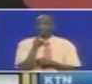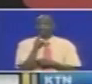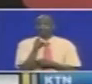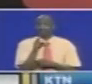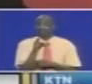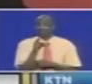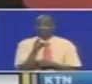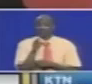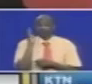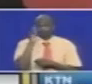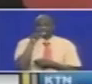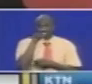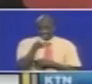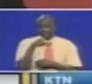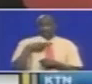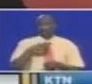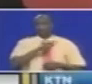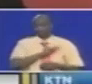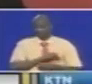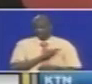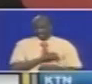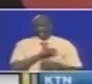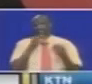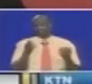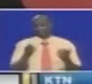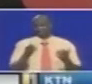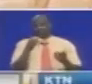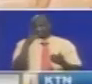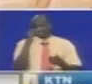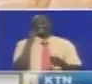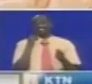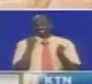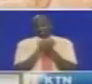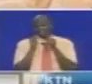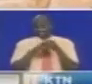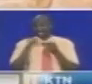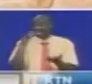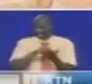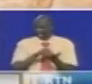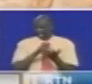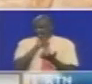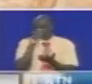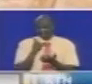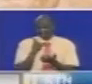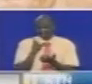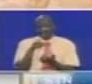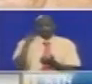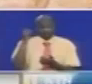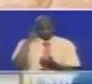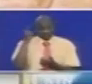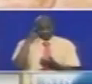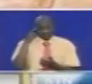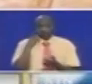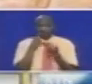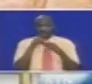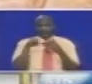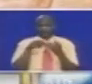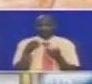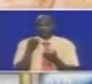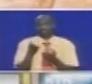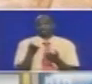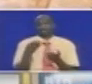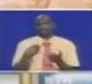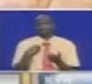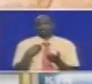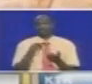will this be tolerated again in 2017? IEBC, you remember you had talk about we should disband it